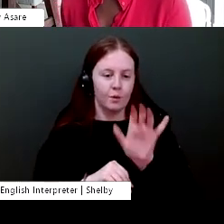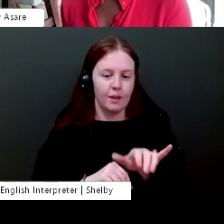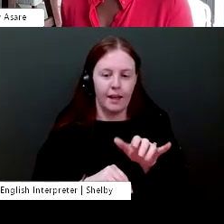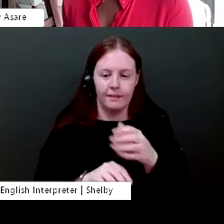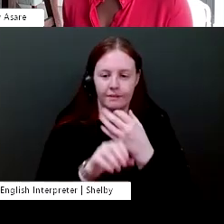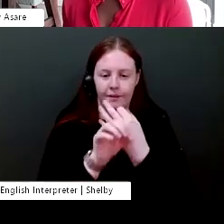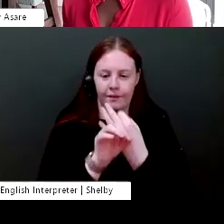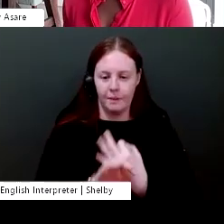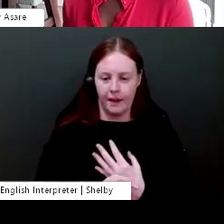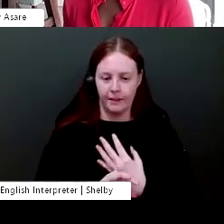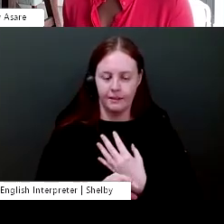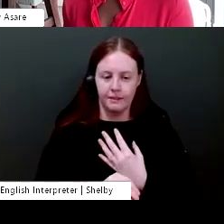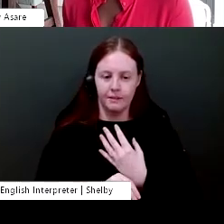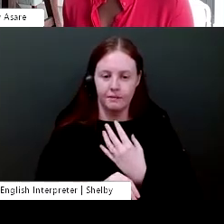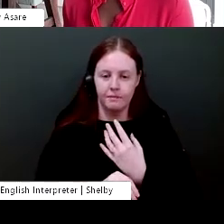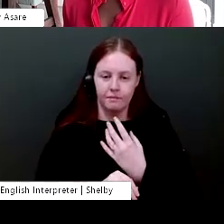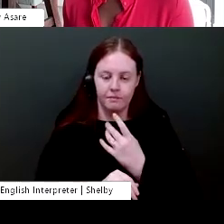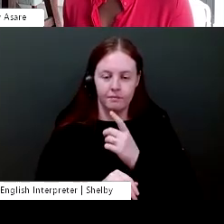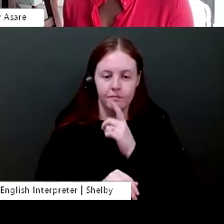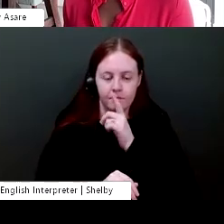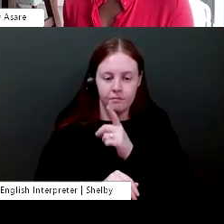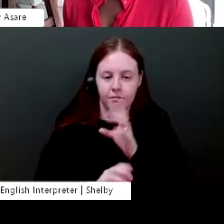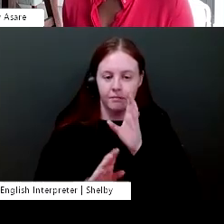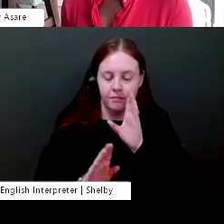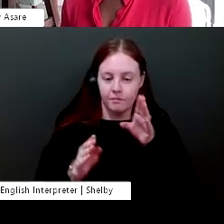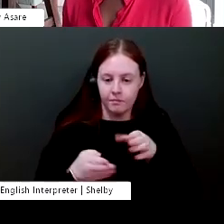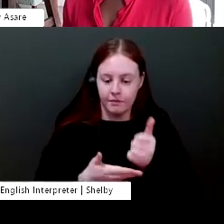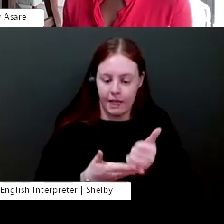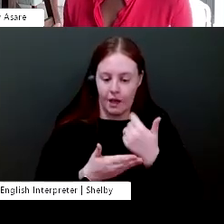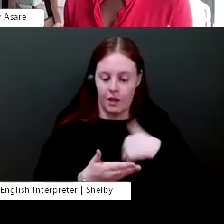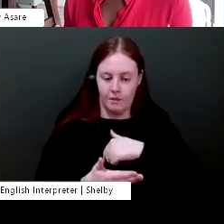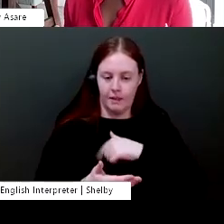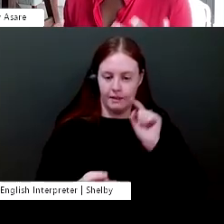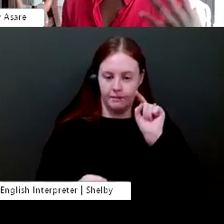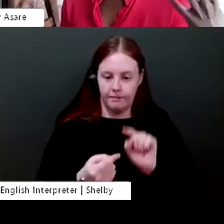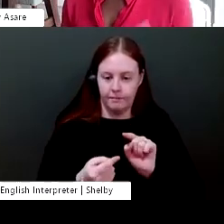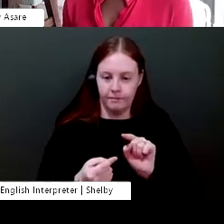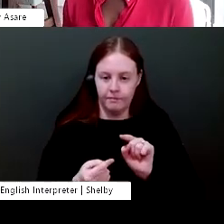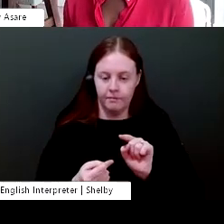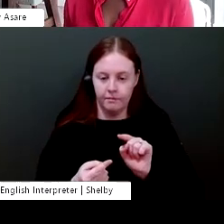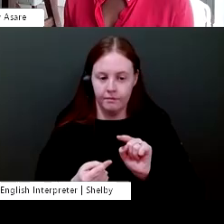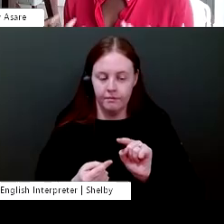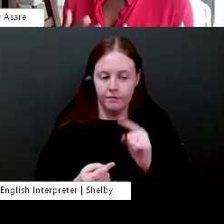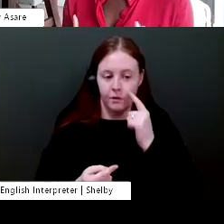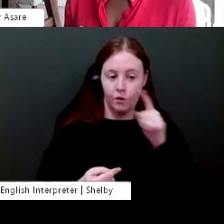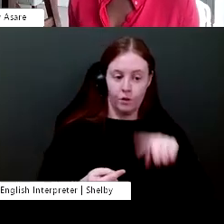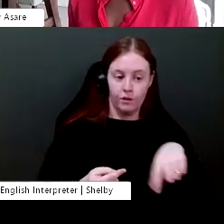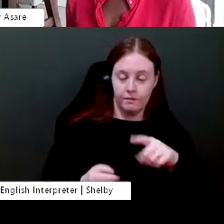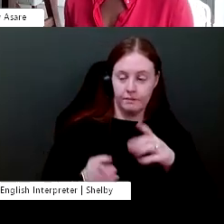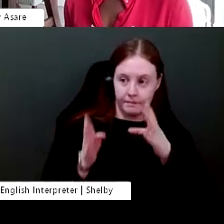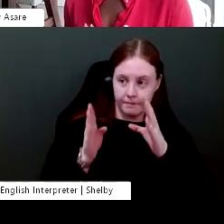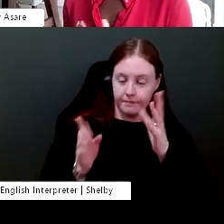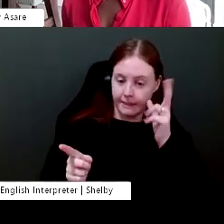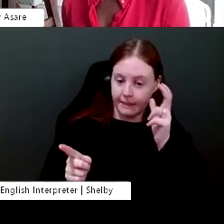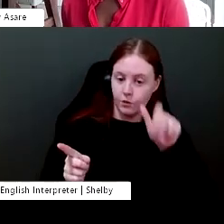on how to best mitigate, hearing other people's lived experiences, knowing that it can